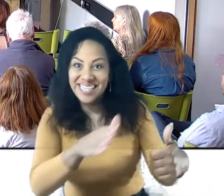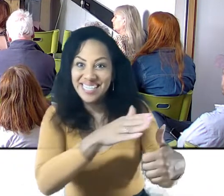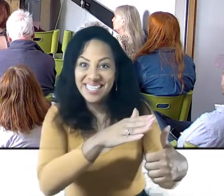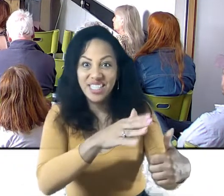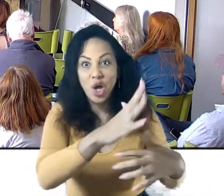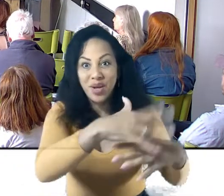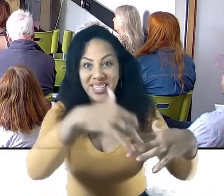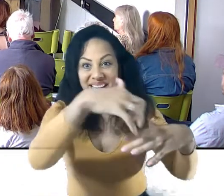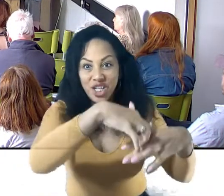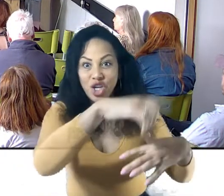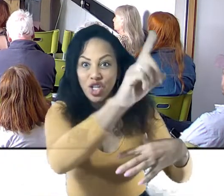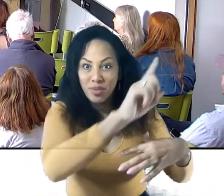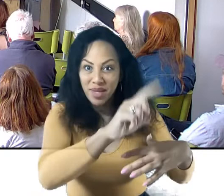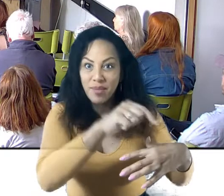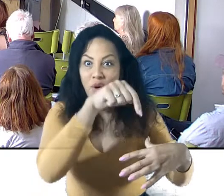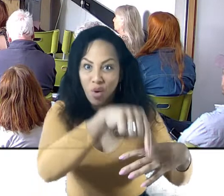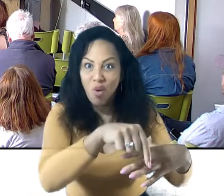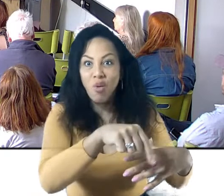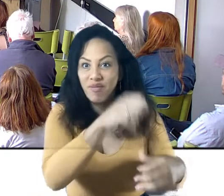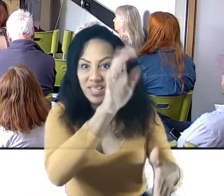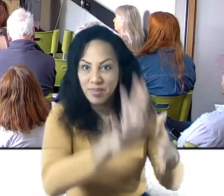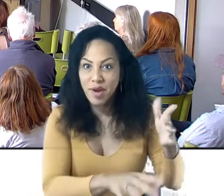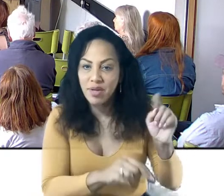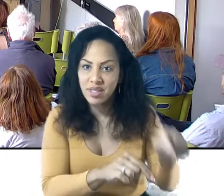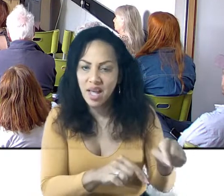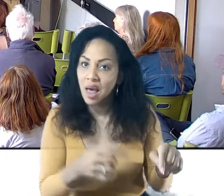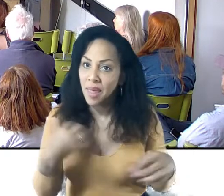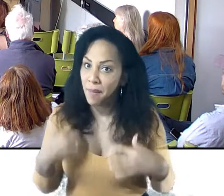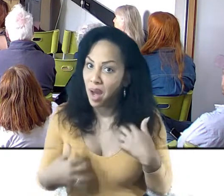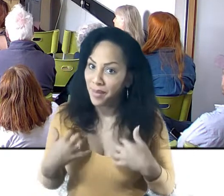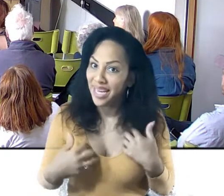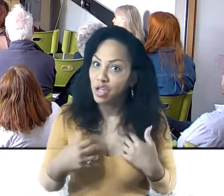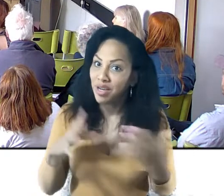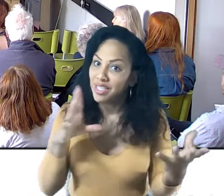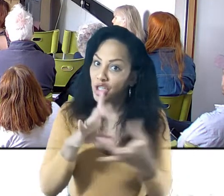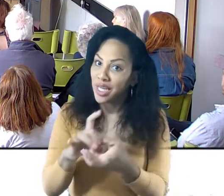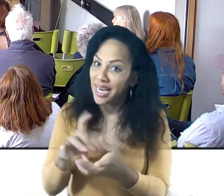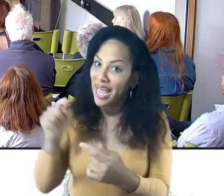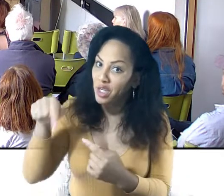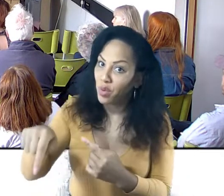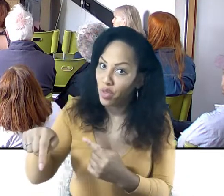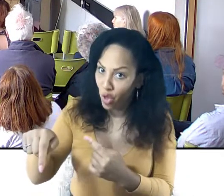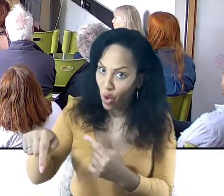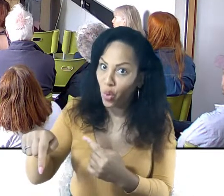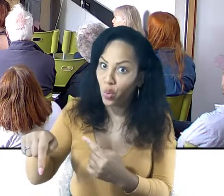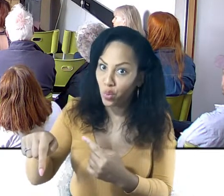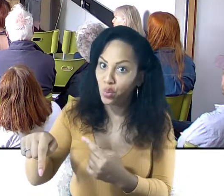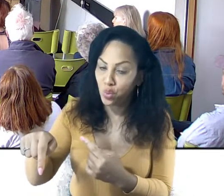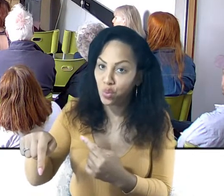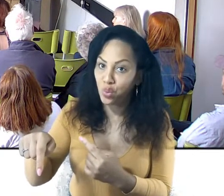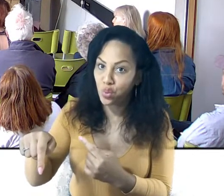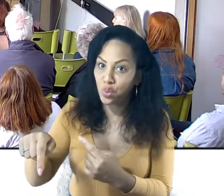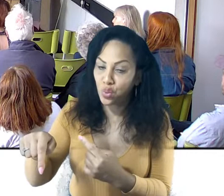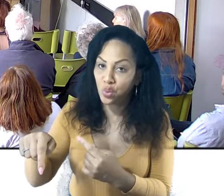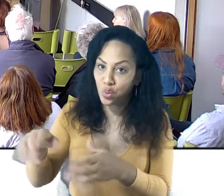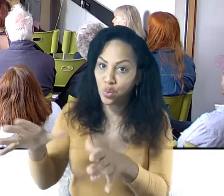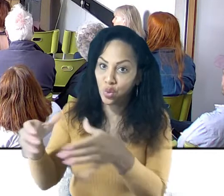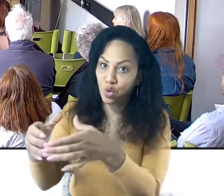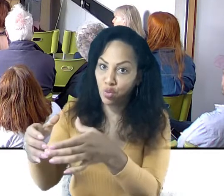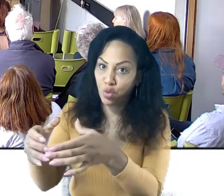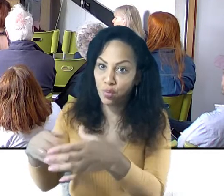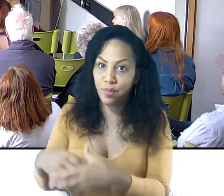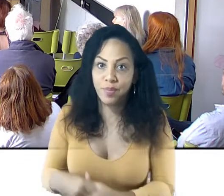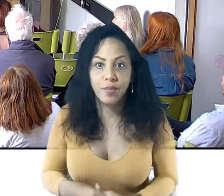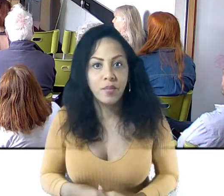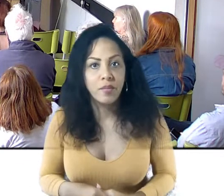to Definitely. Connect with. Yeah. Do they support people to make films? Do they give people... I think they work with